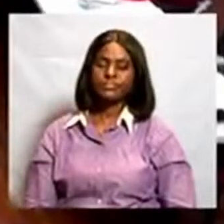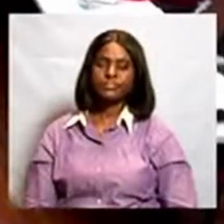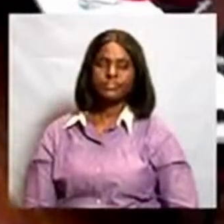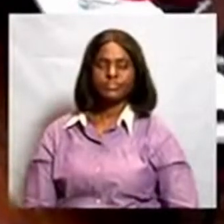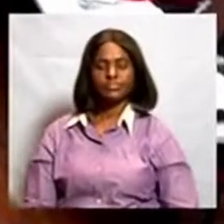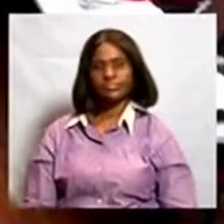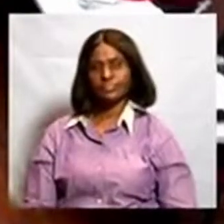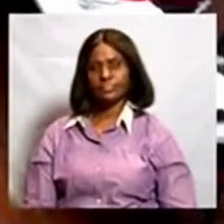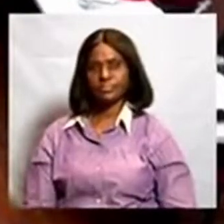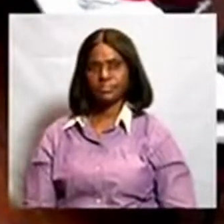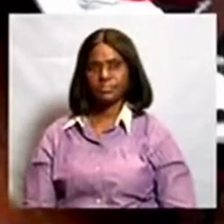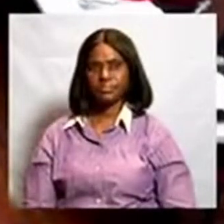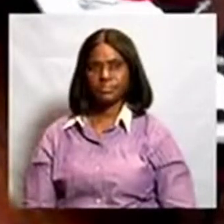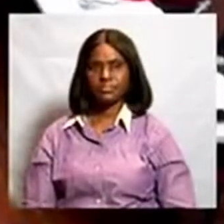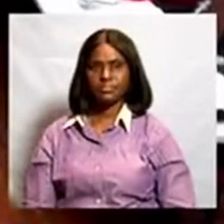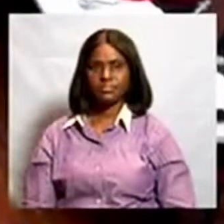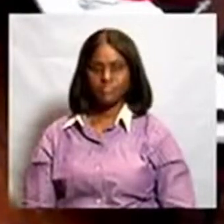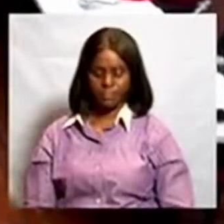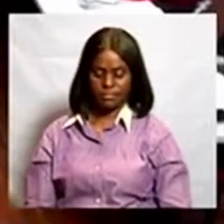Right?